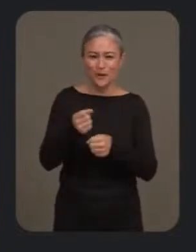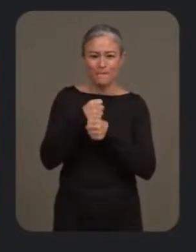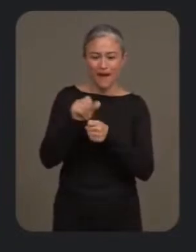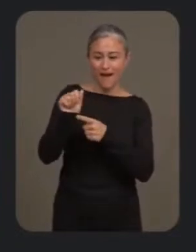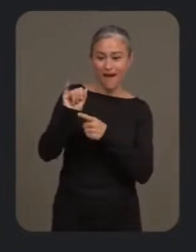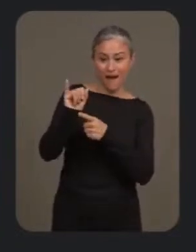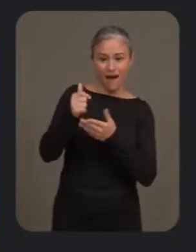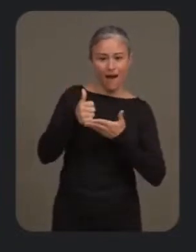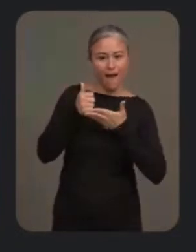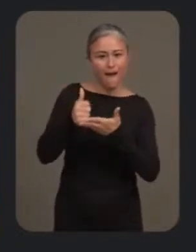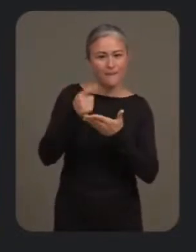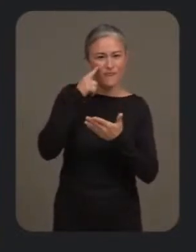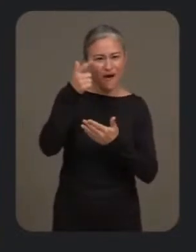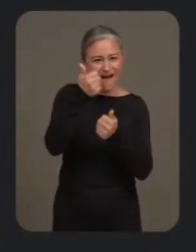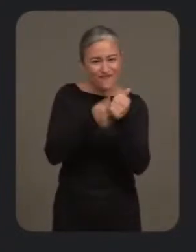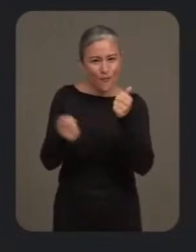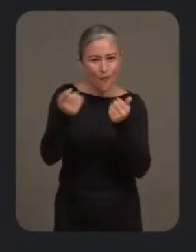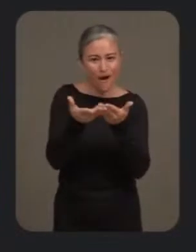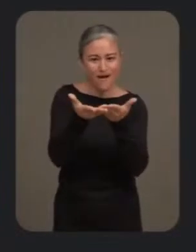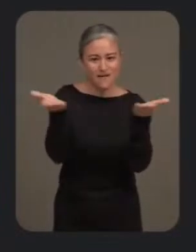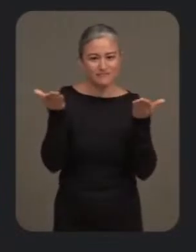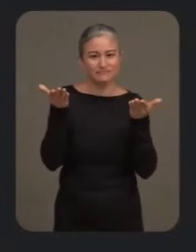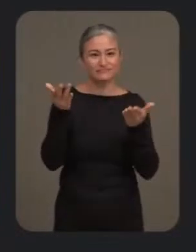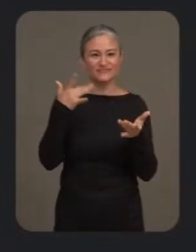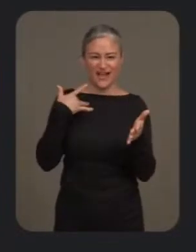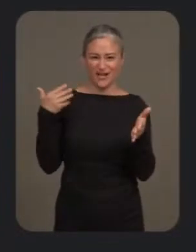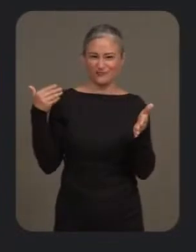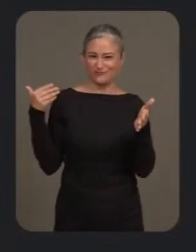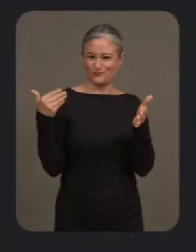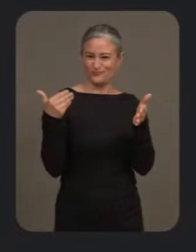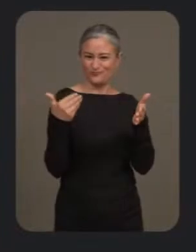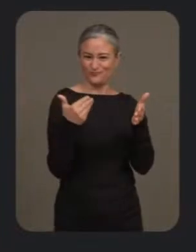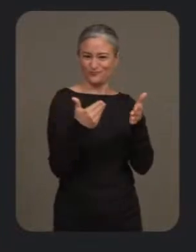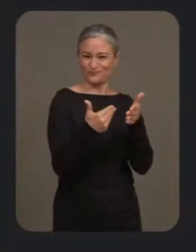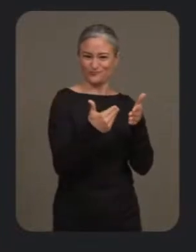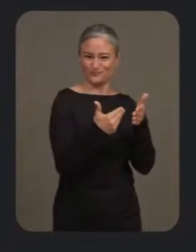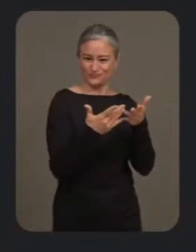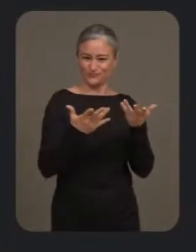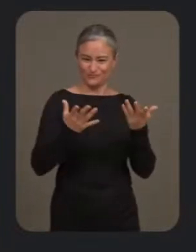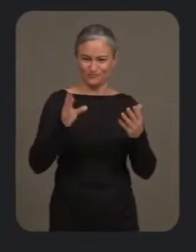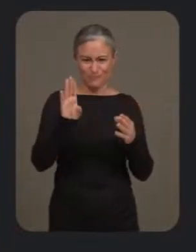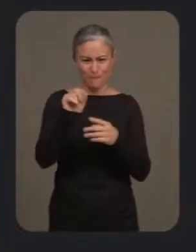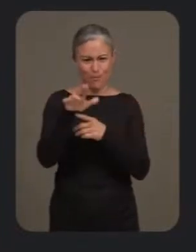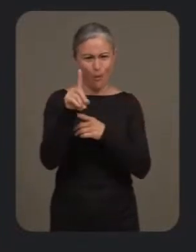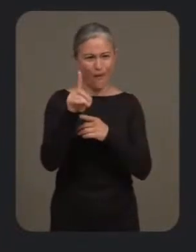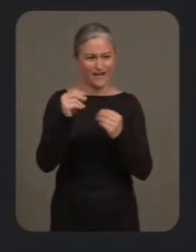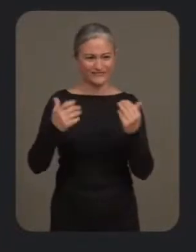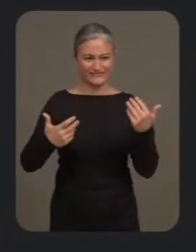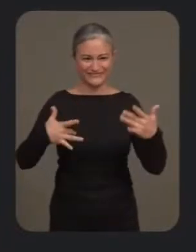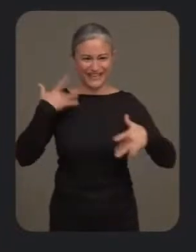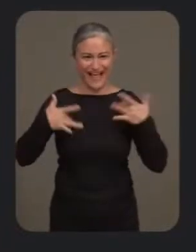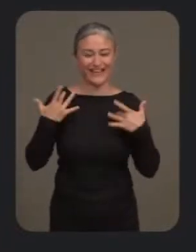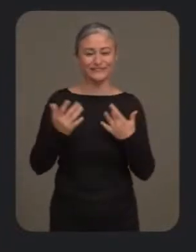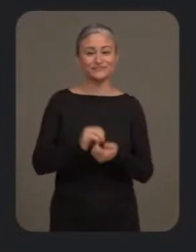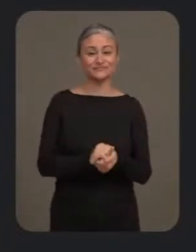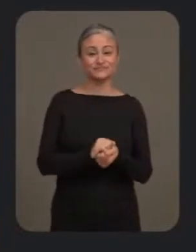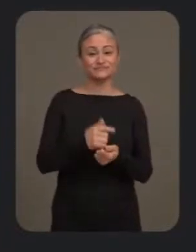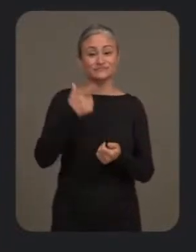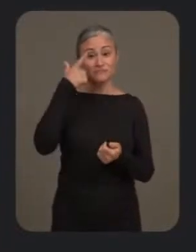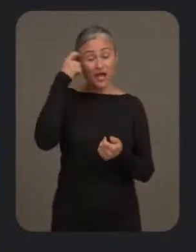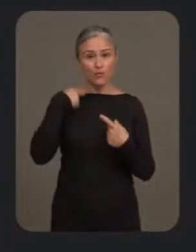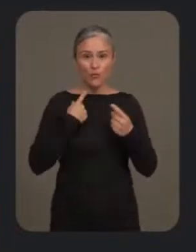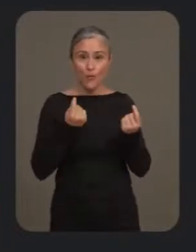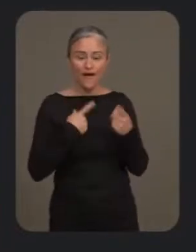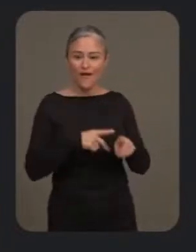for everyone. We are approaching it boldly with a sense of excitement, because as we look ahead, Google's